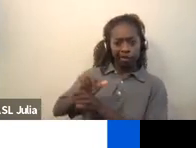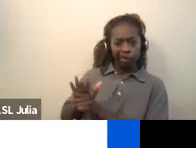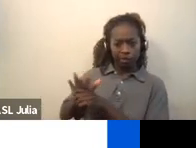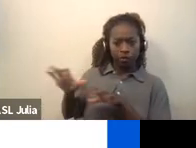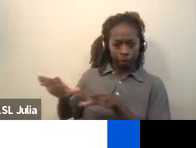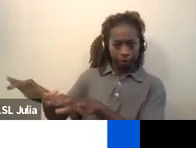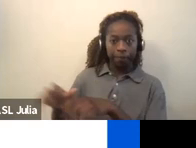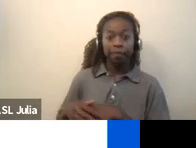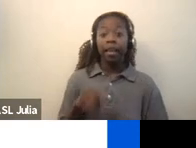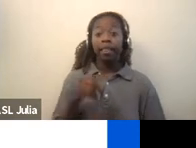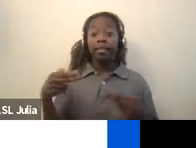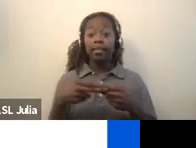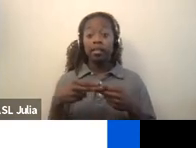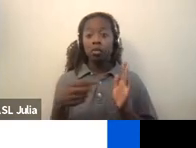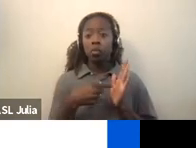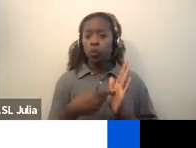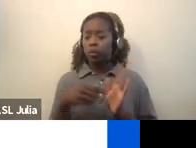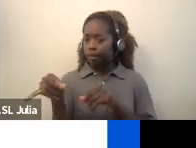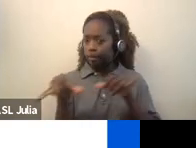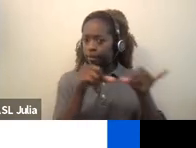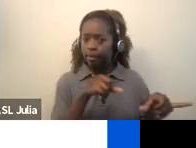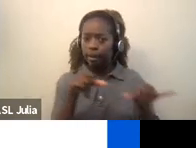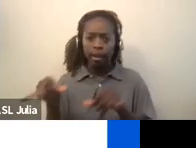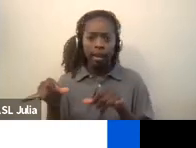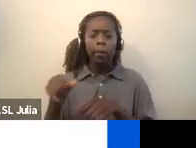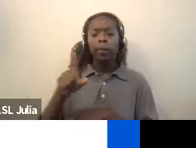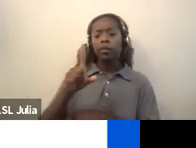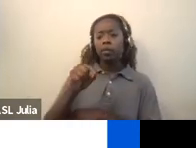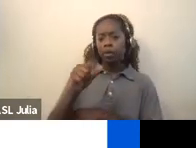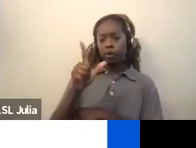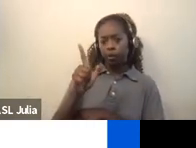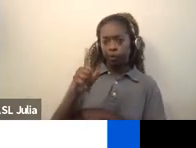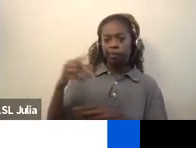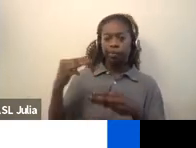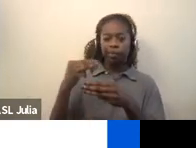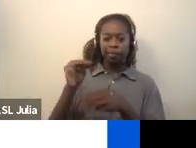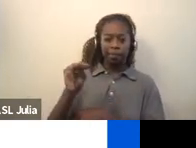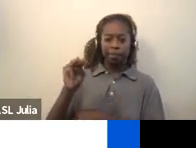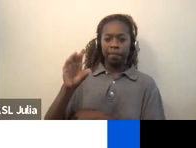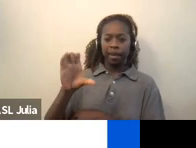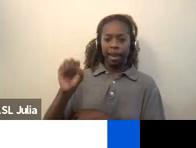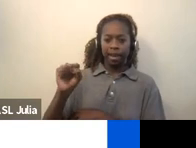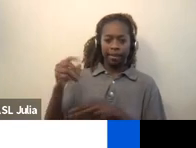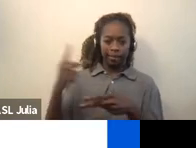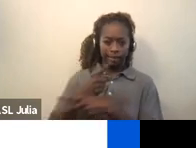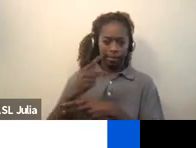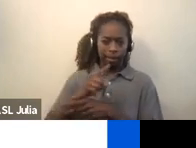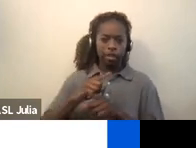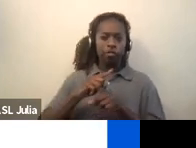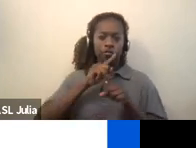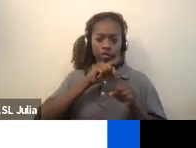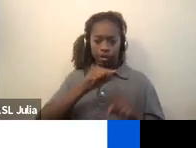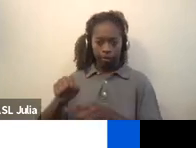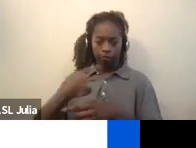this slide shows the same graph for 2021 math and cast results 20 percent of tested